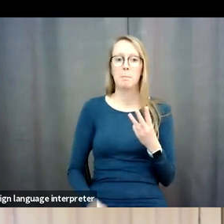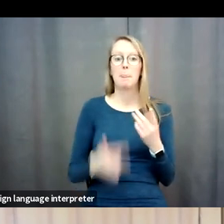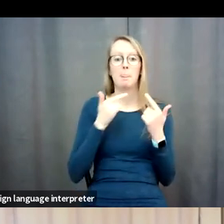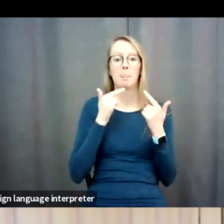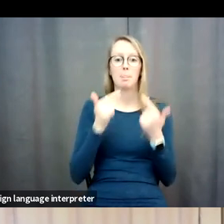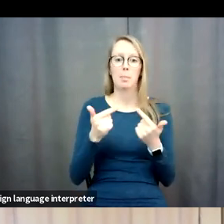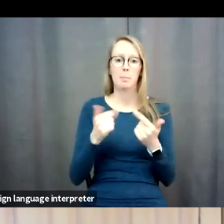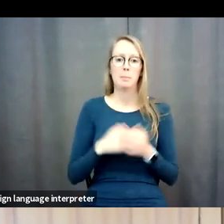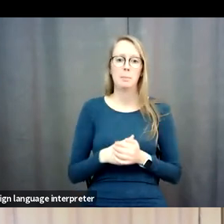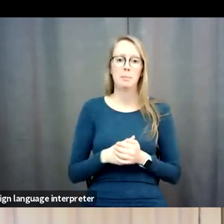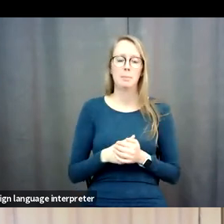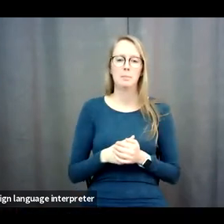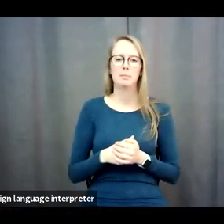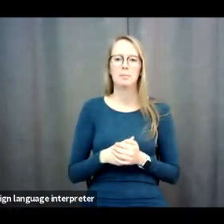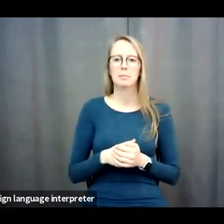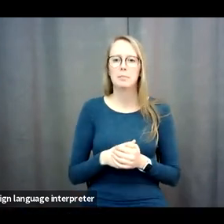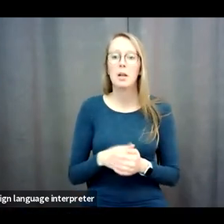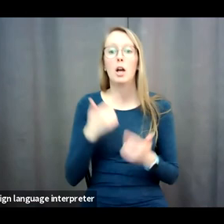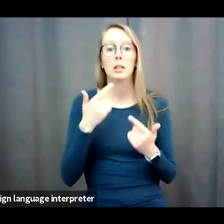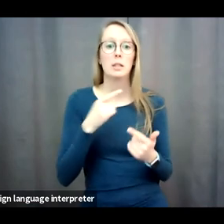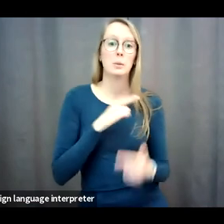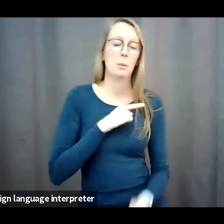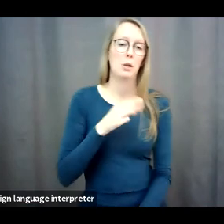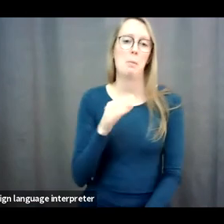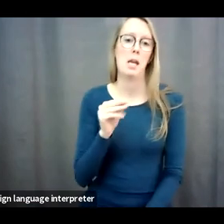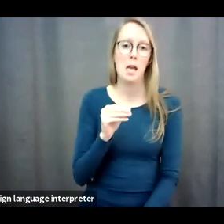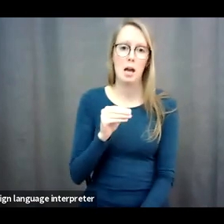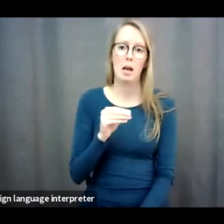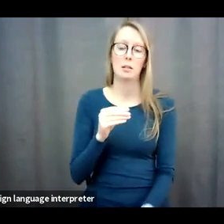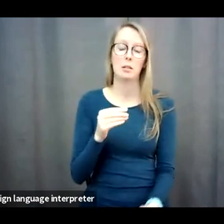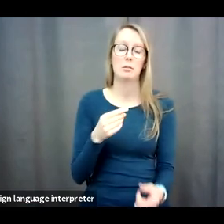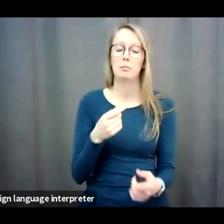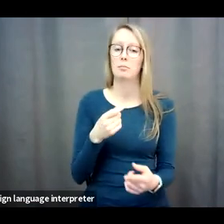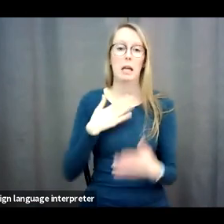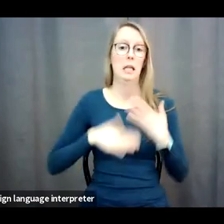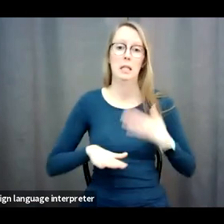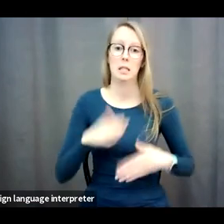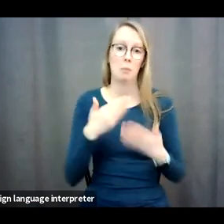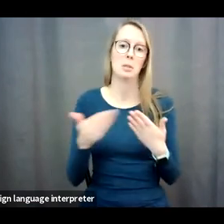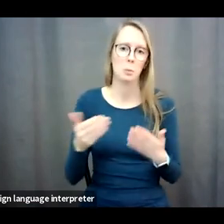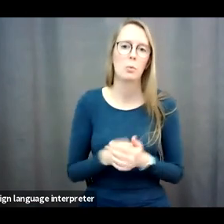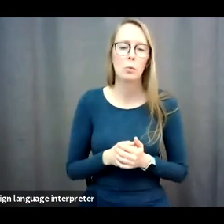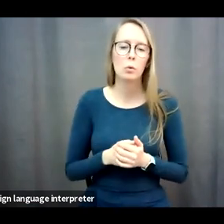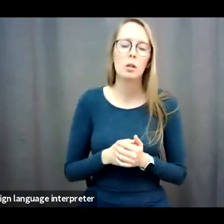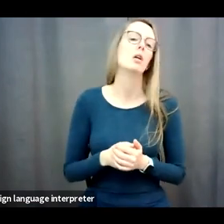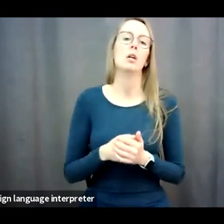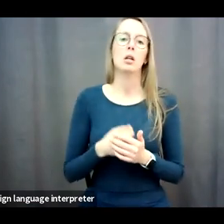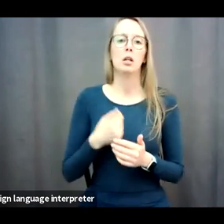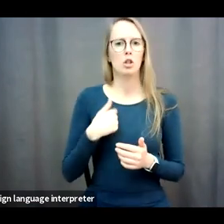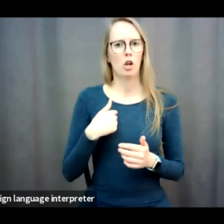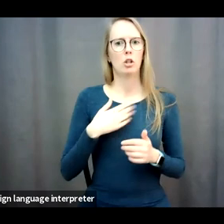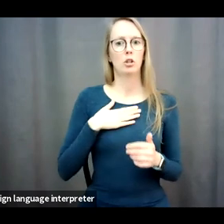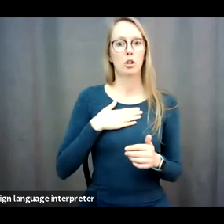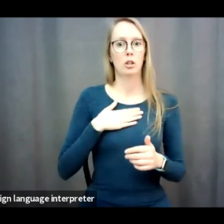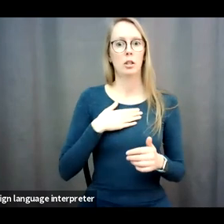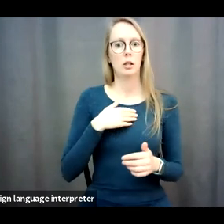Thank you. Excellent. Thank you for, Maria, thank you for a fascinating presentation. I think there was much, much to